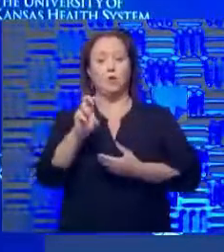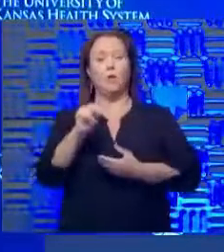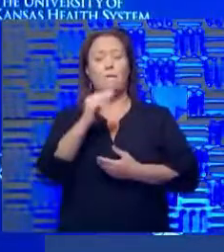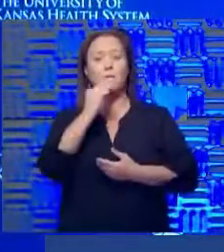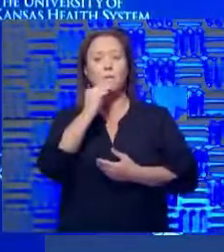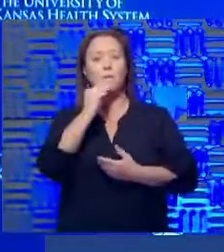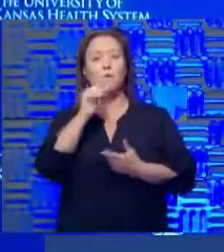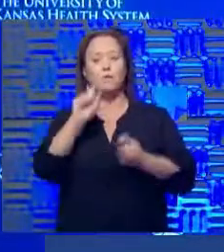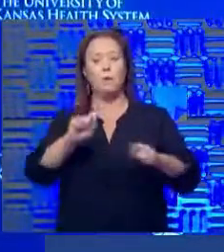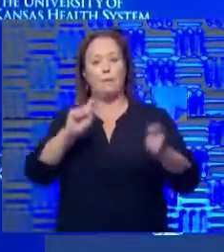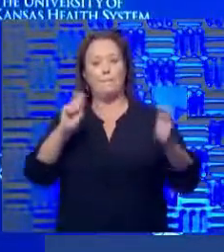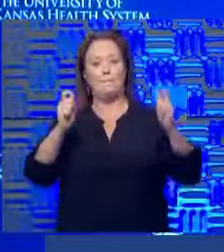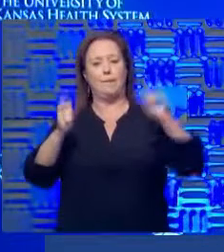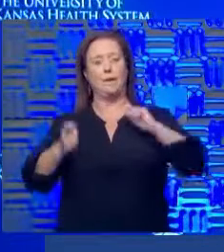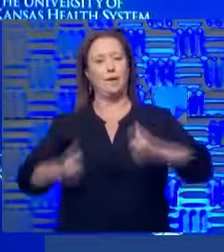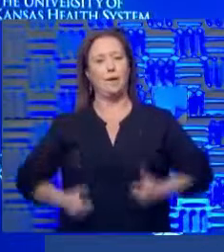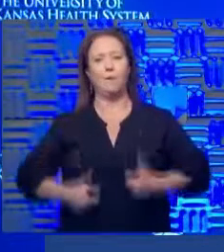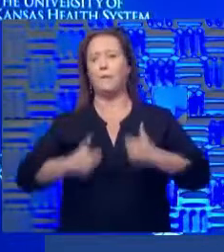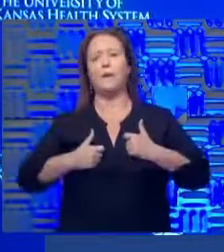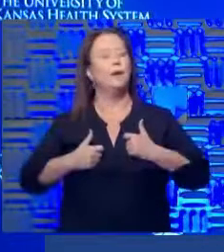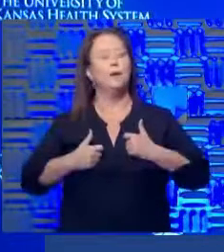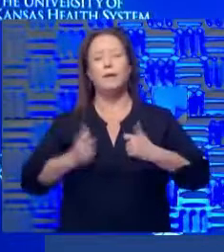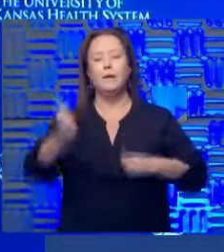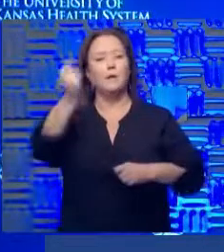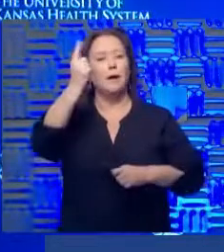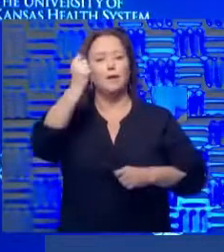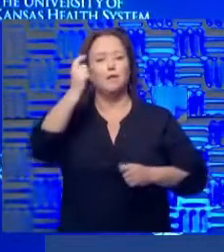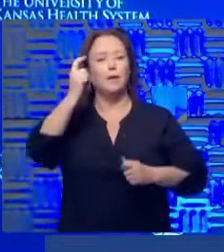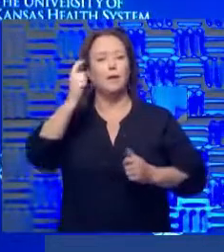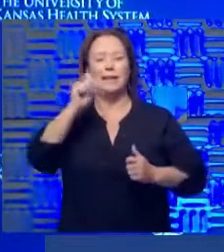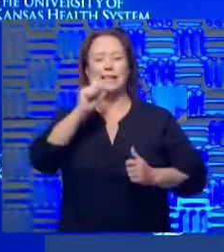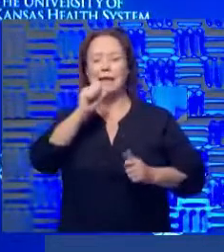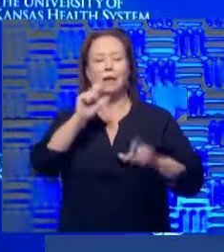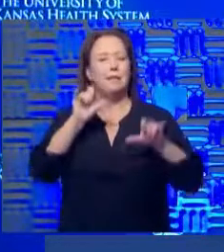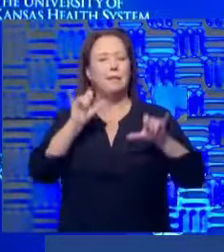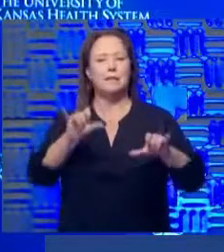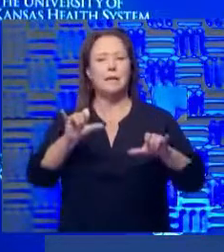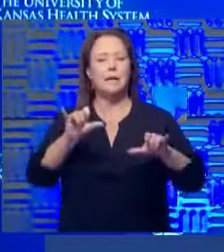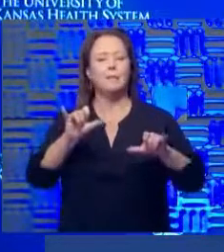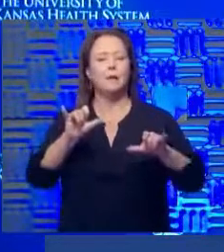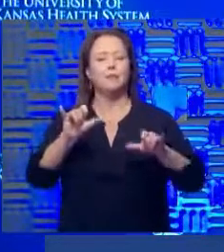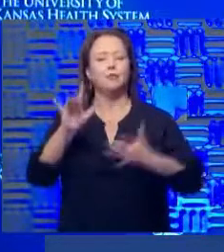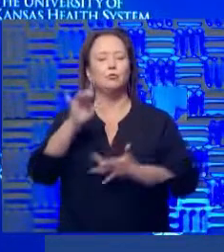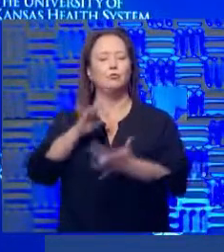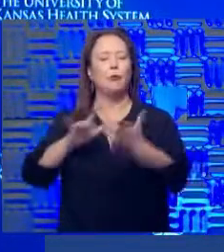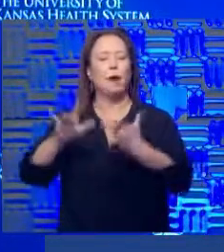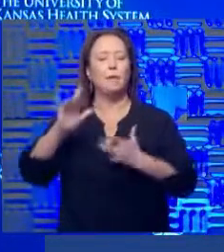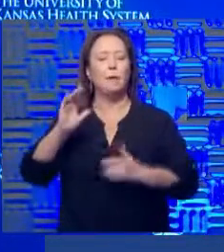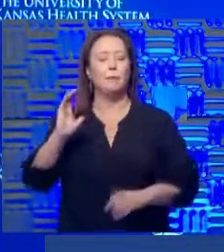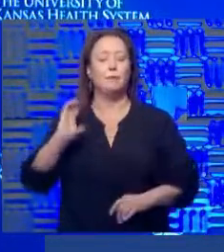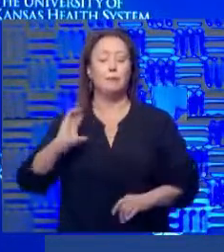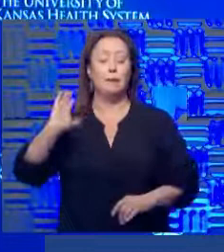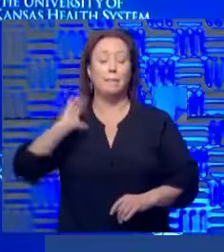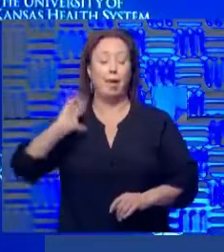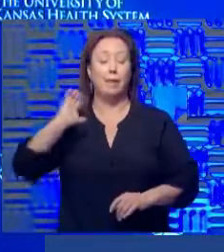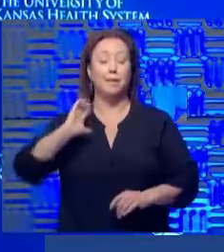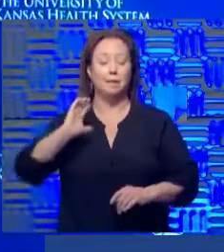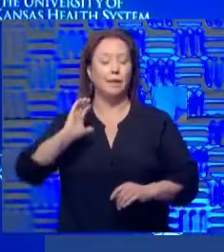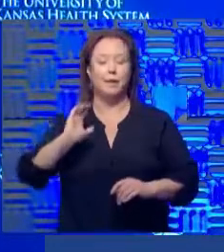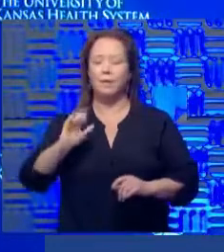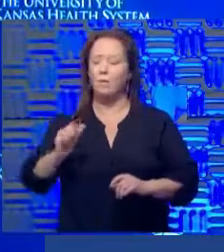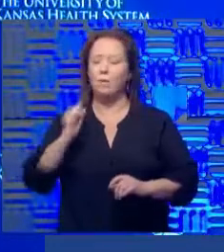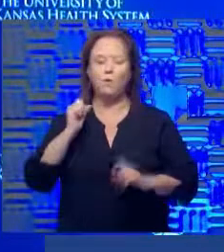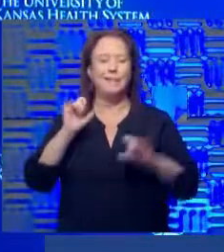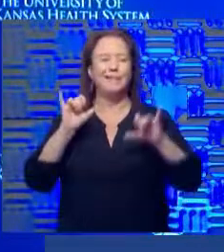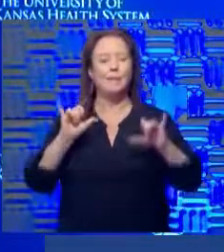can do to modify your life. It won't look like travel has in the past, and it won't until there's a vaccination and or effective